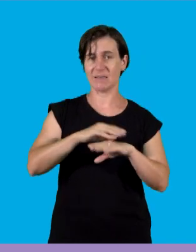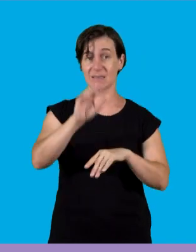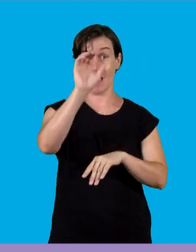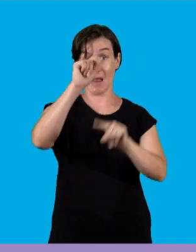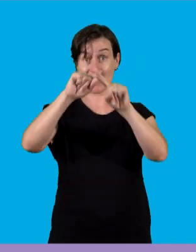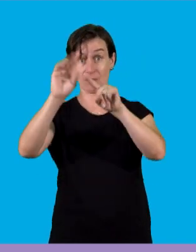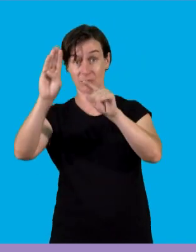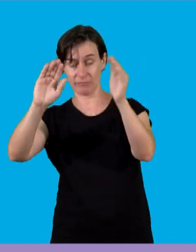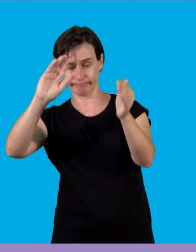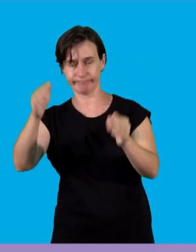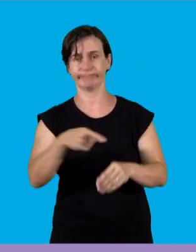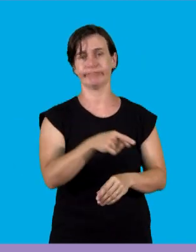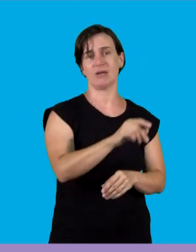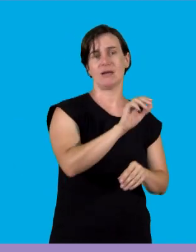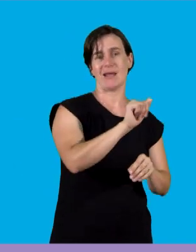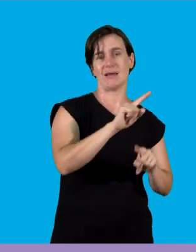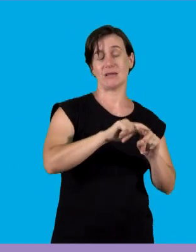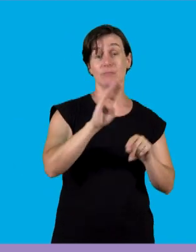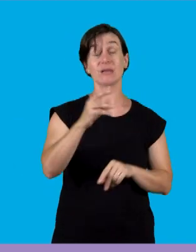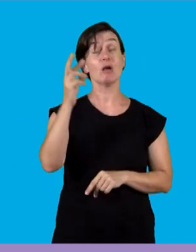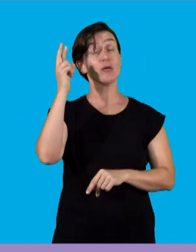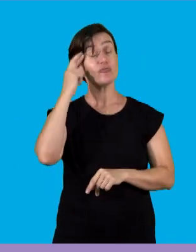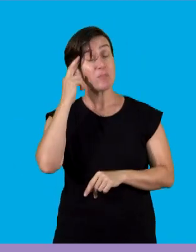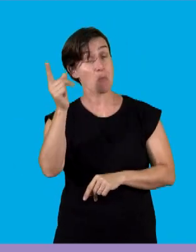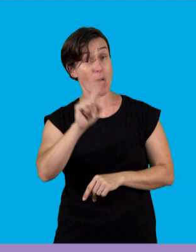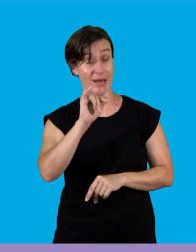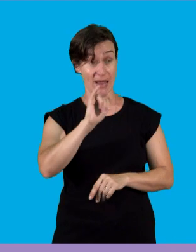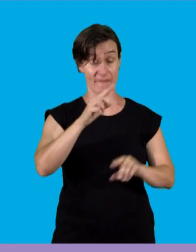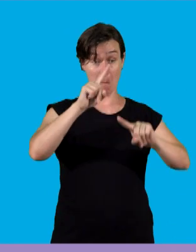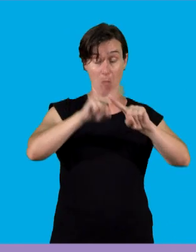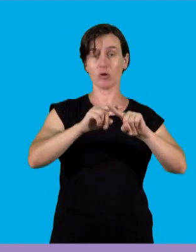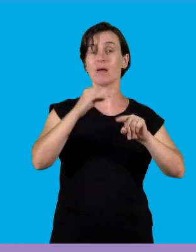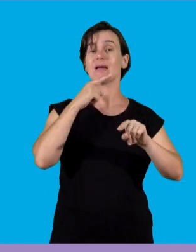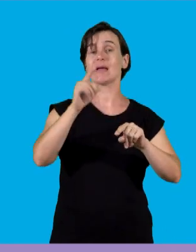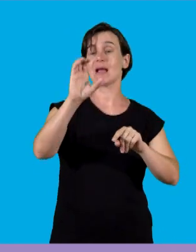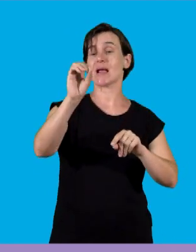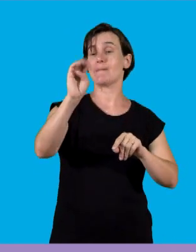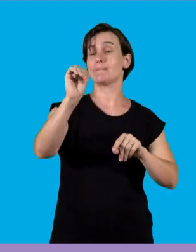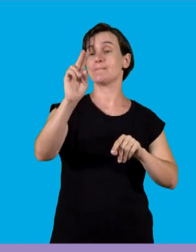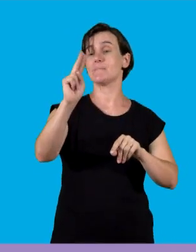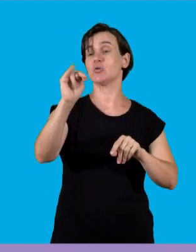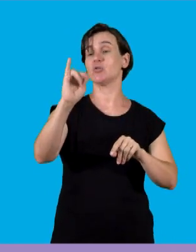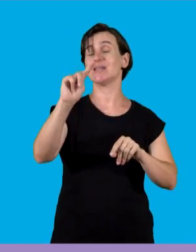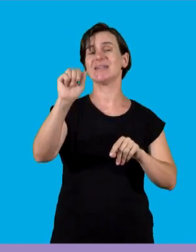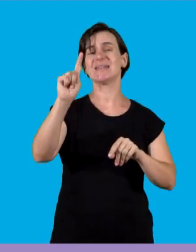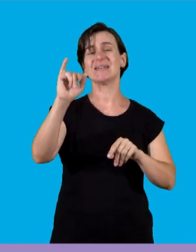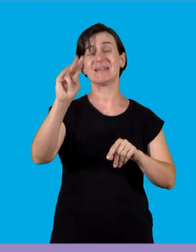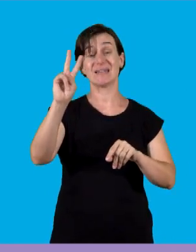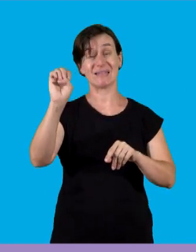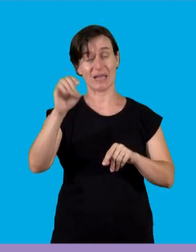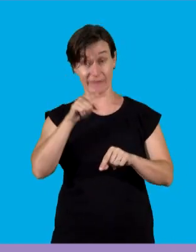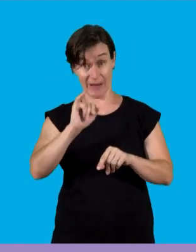well. Remember, multiplication is commutative, which means that a multiplied by b is the same as